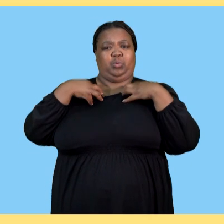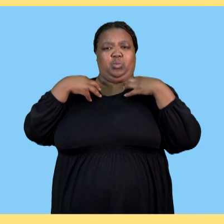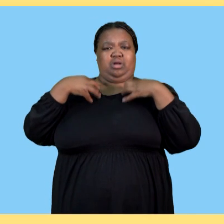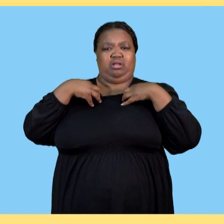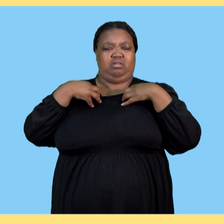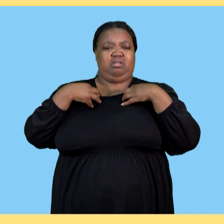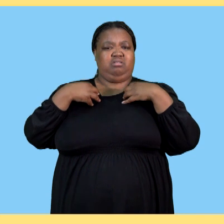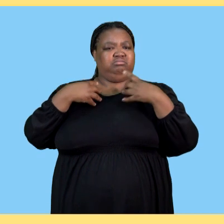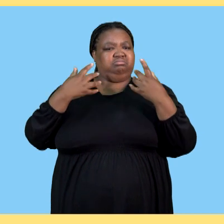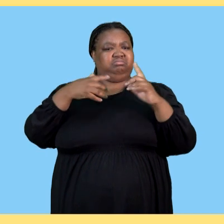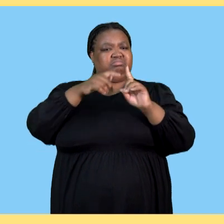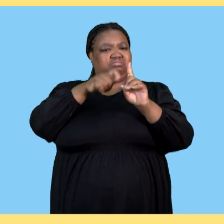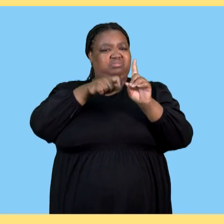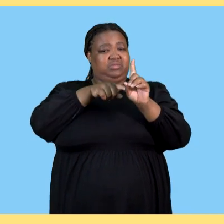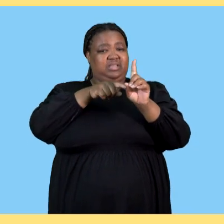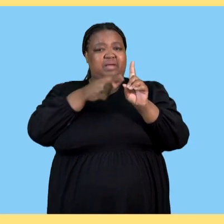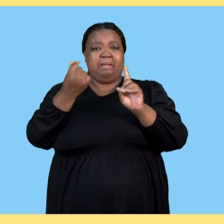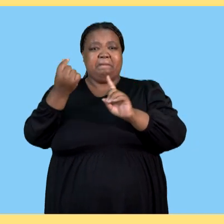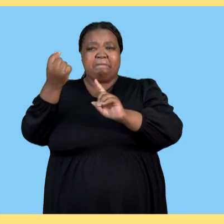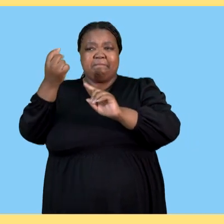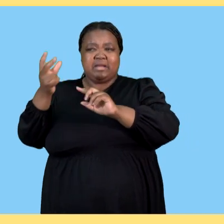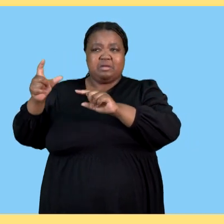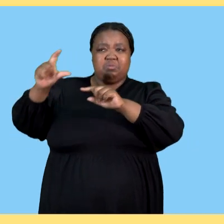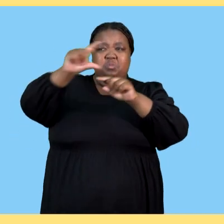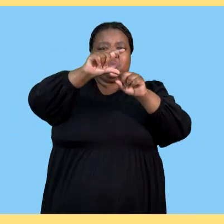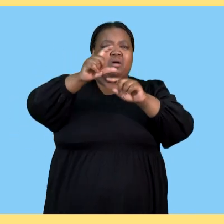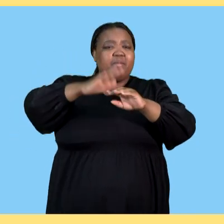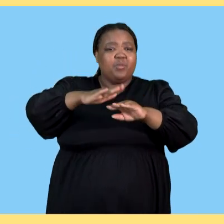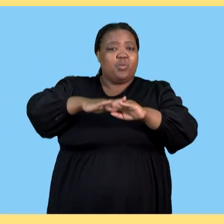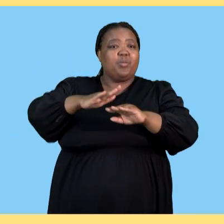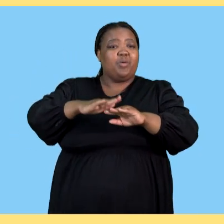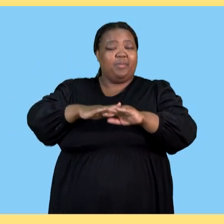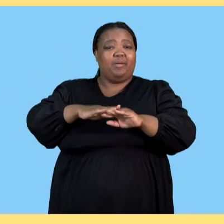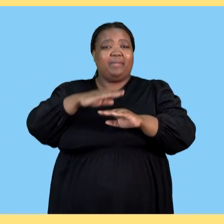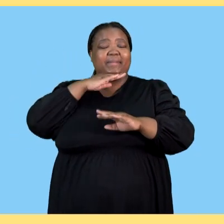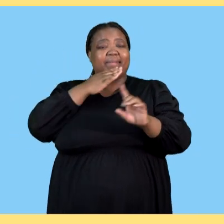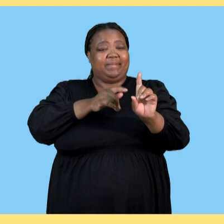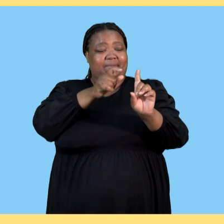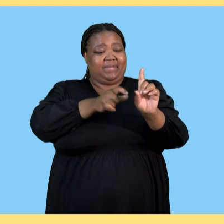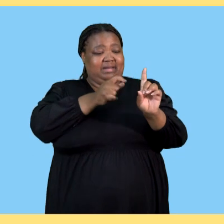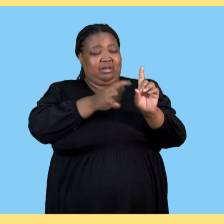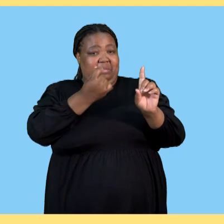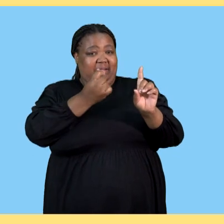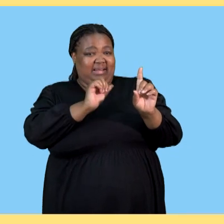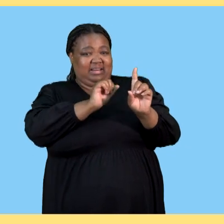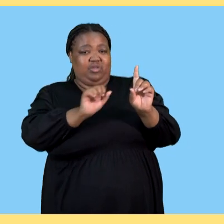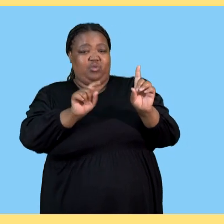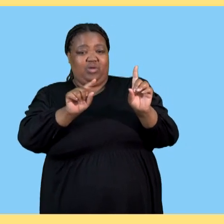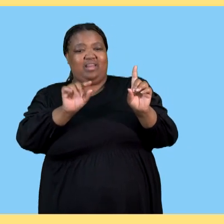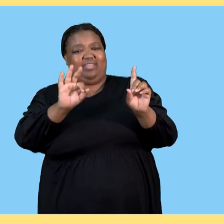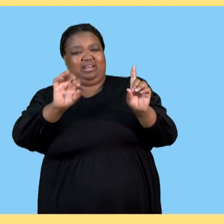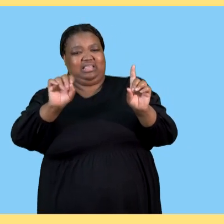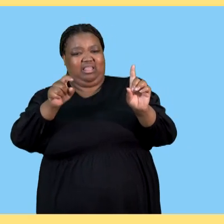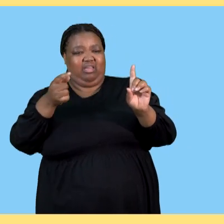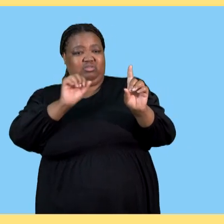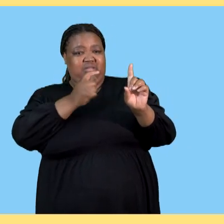has contributed more capital. It says the owner increased his capital by 130,000 during the